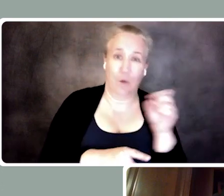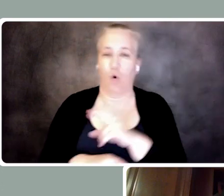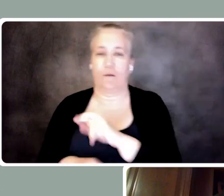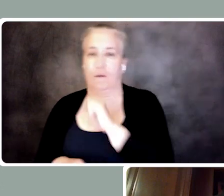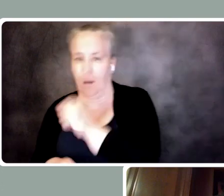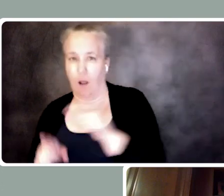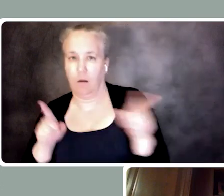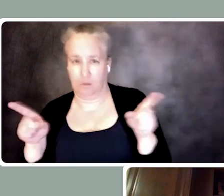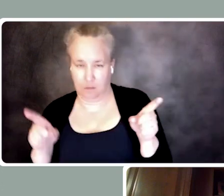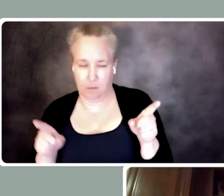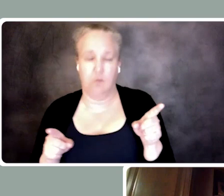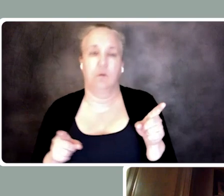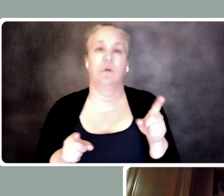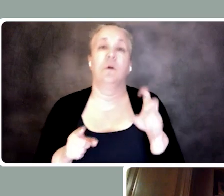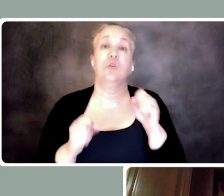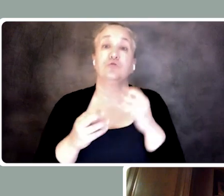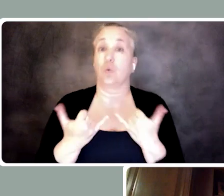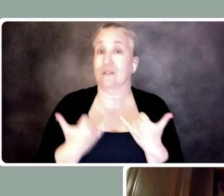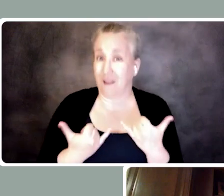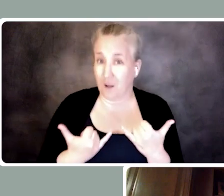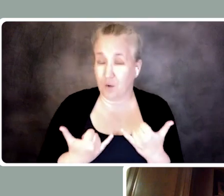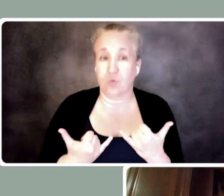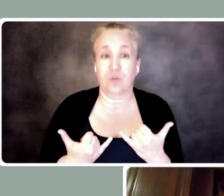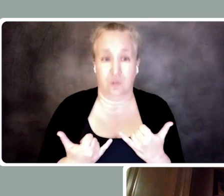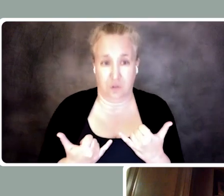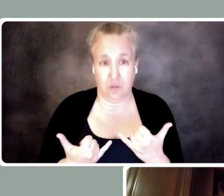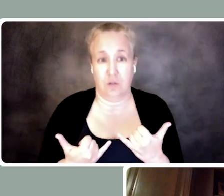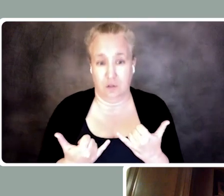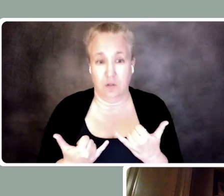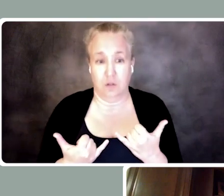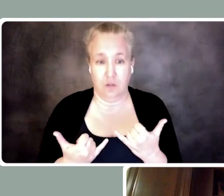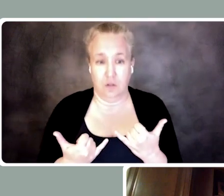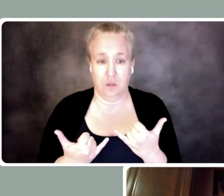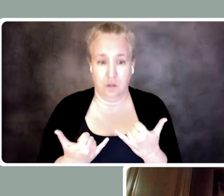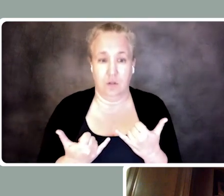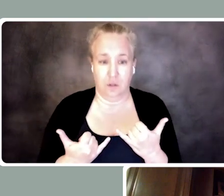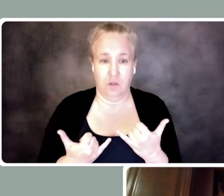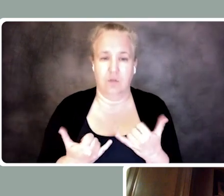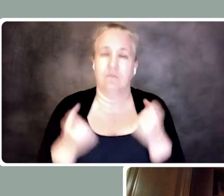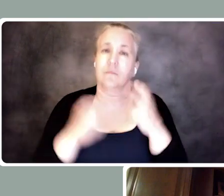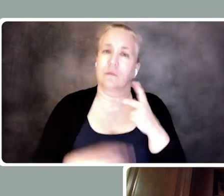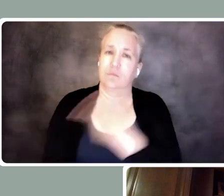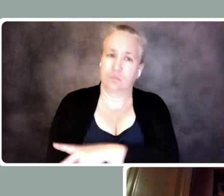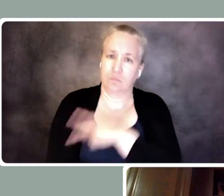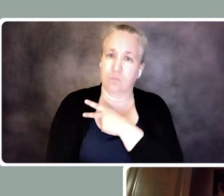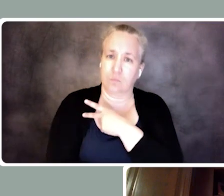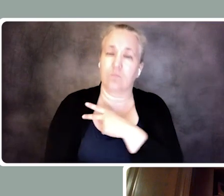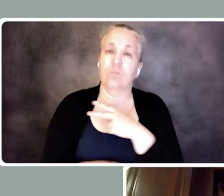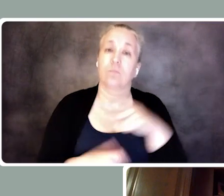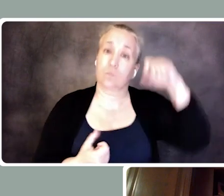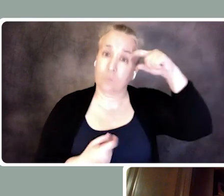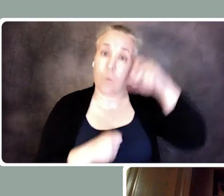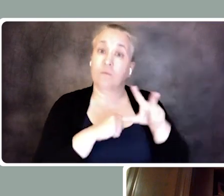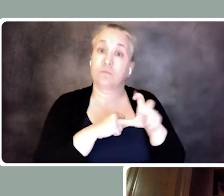non-amplified. So now there are there are a lot of patients who are hormone receptor status